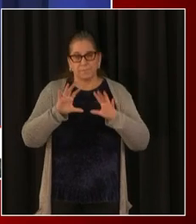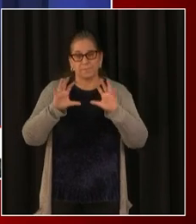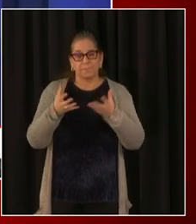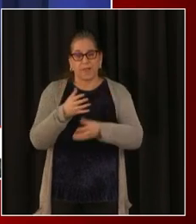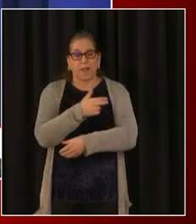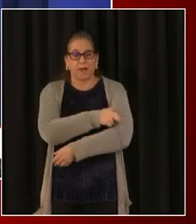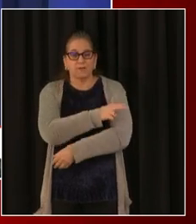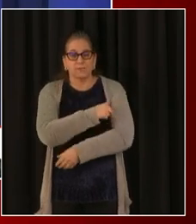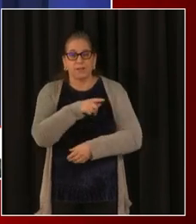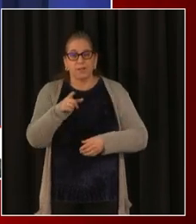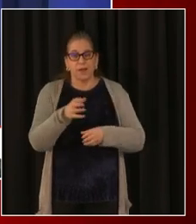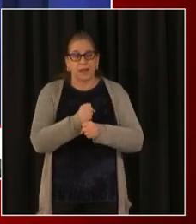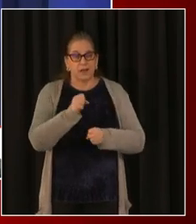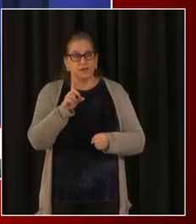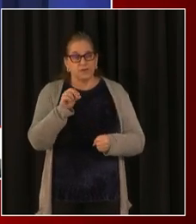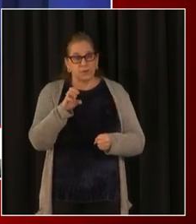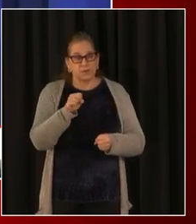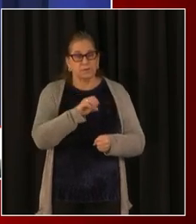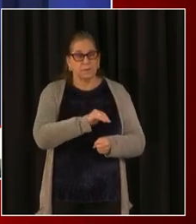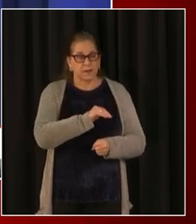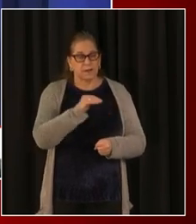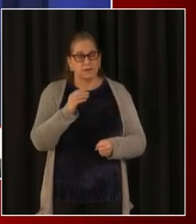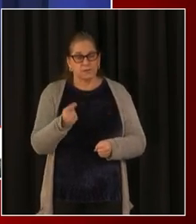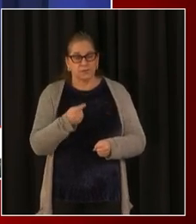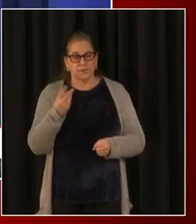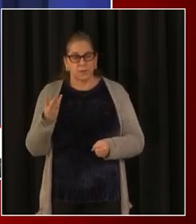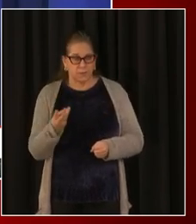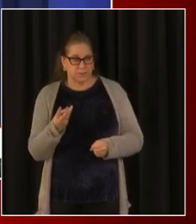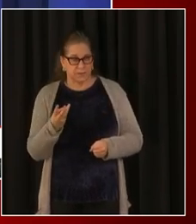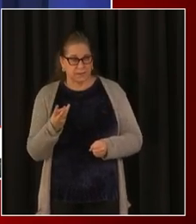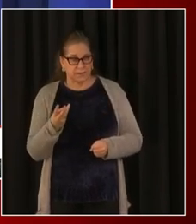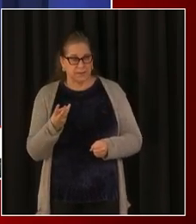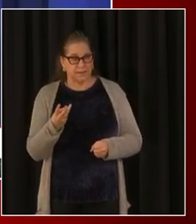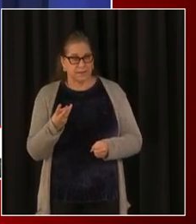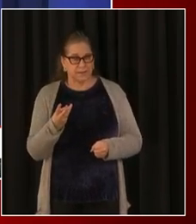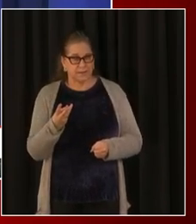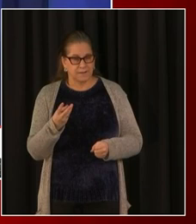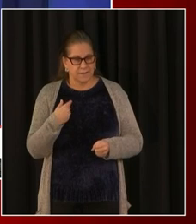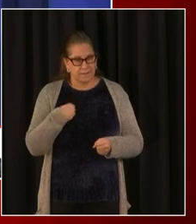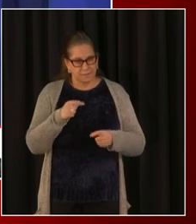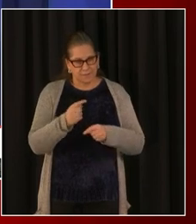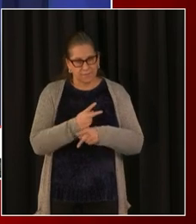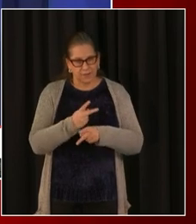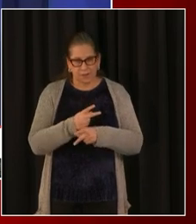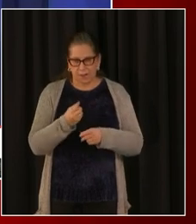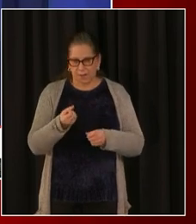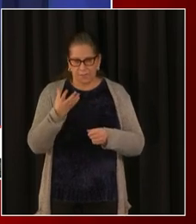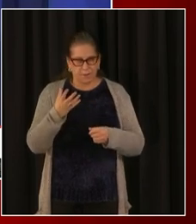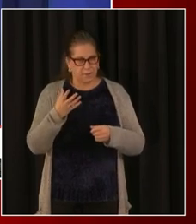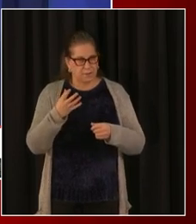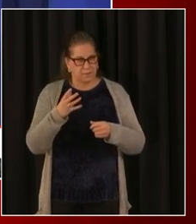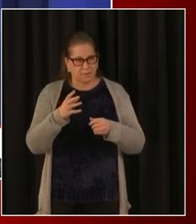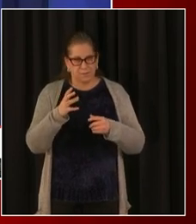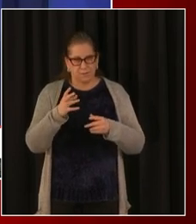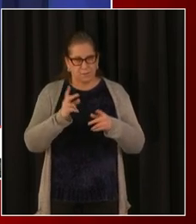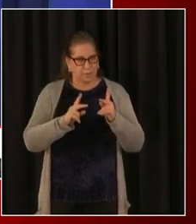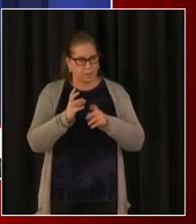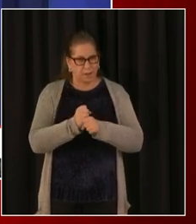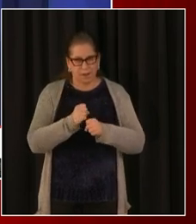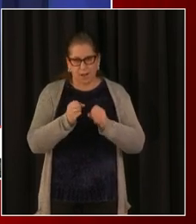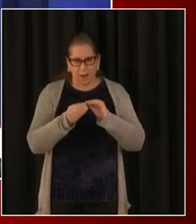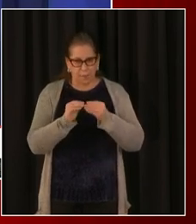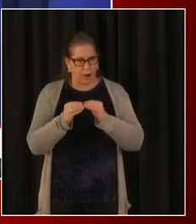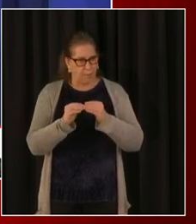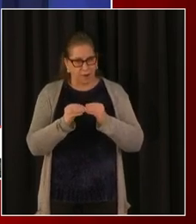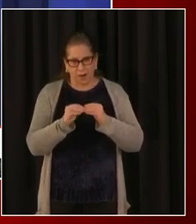and Wednesday. We tried to figure in the metric the best way that we could that would help to